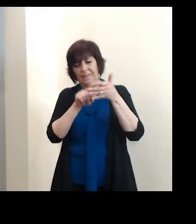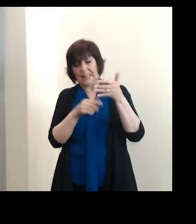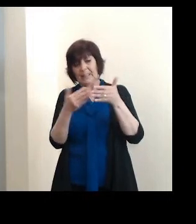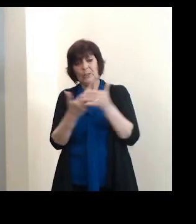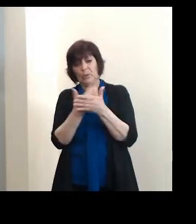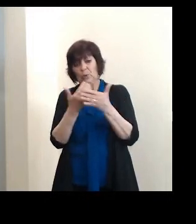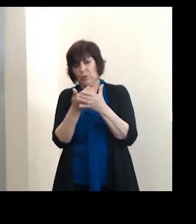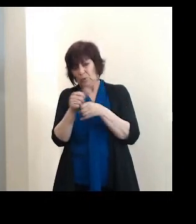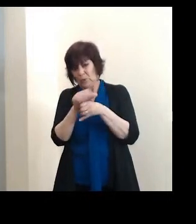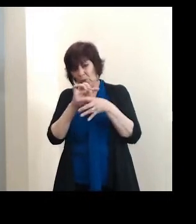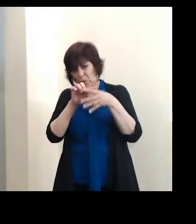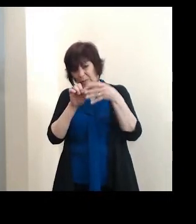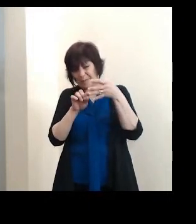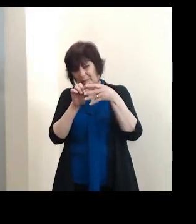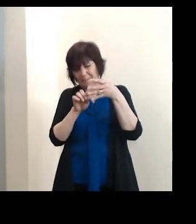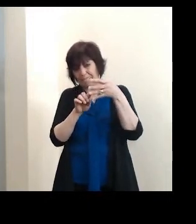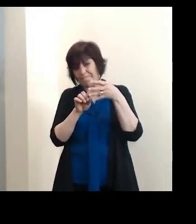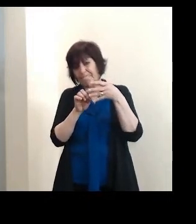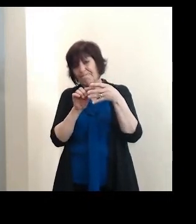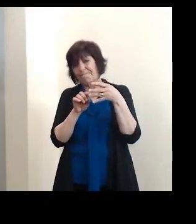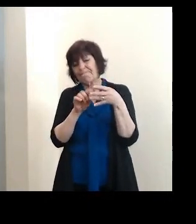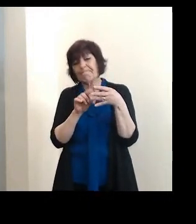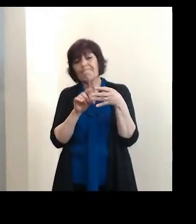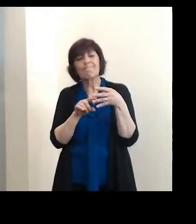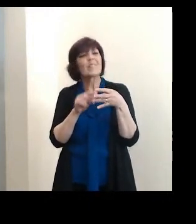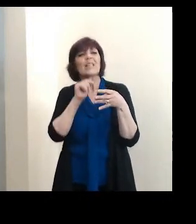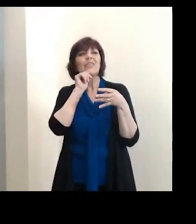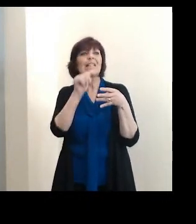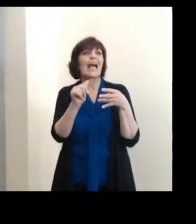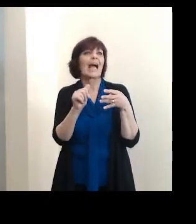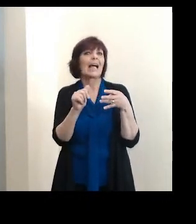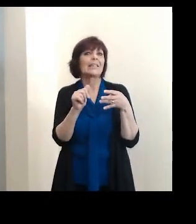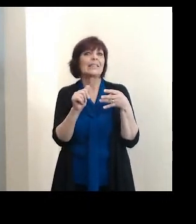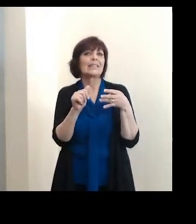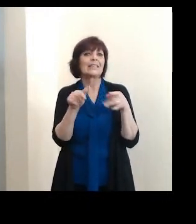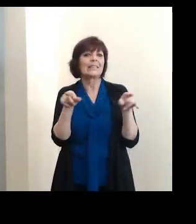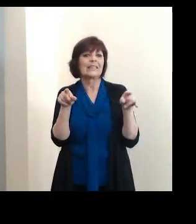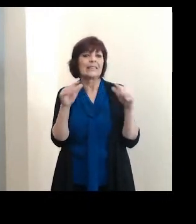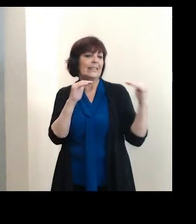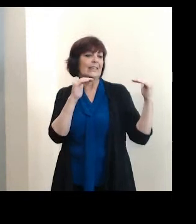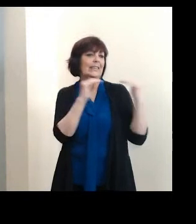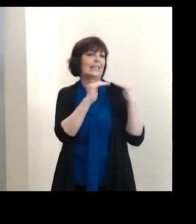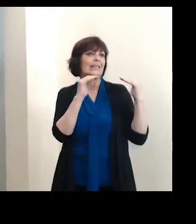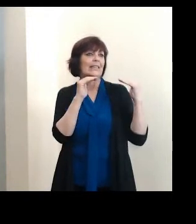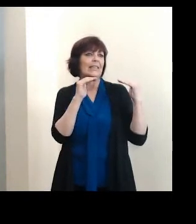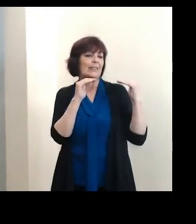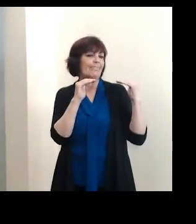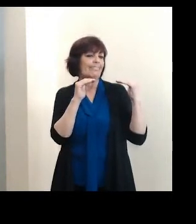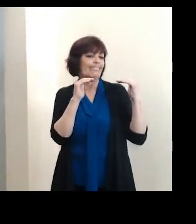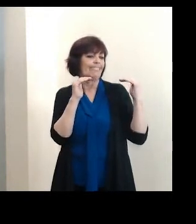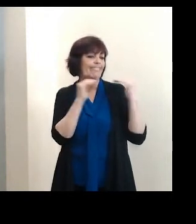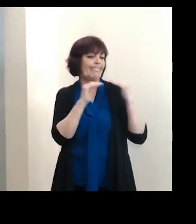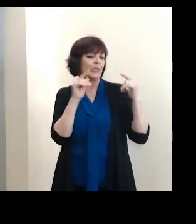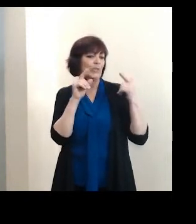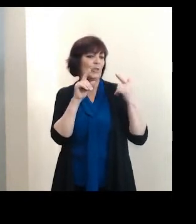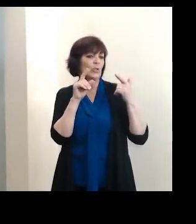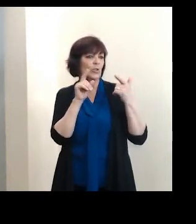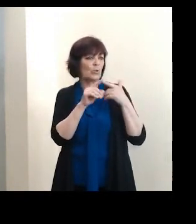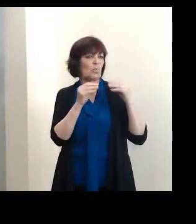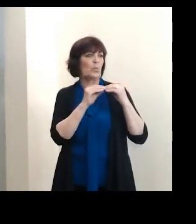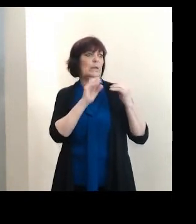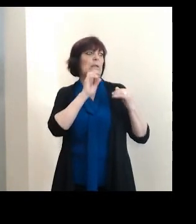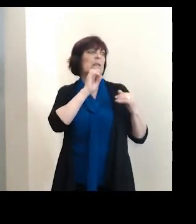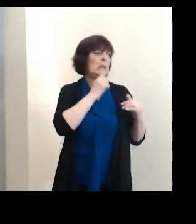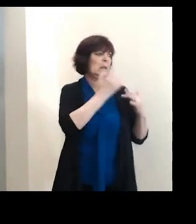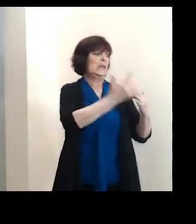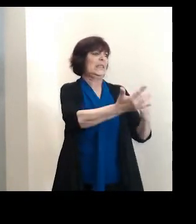that have been identified are not the strains that have caused people to develop more severe